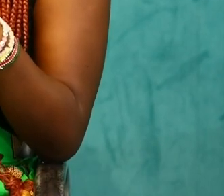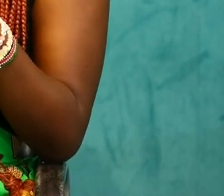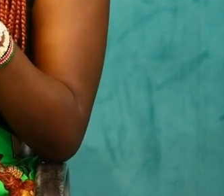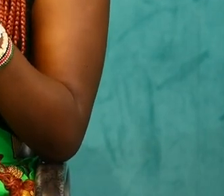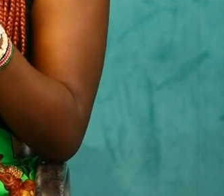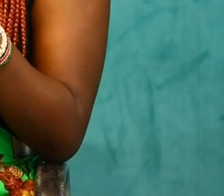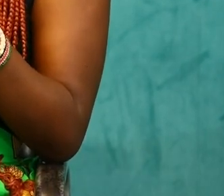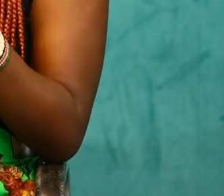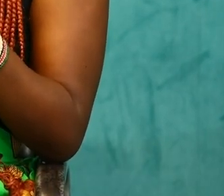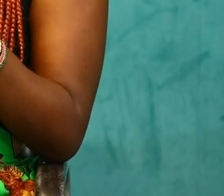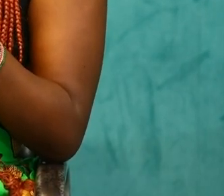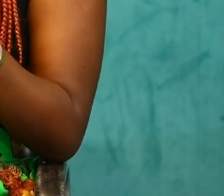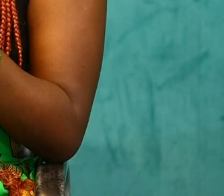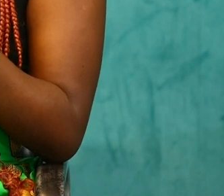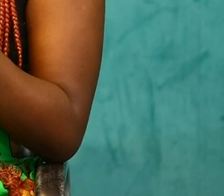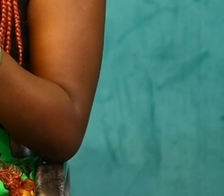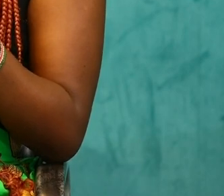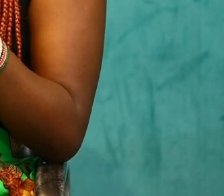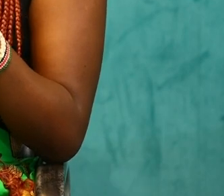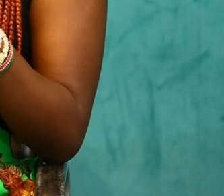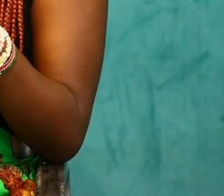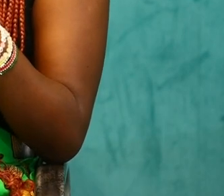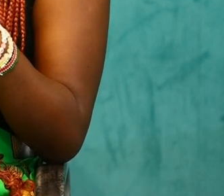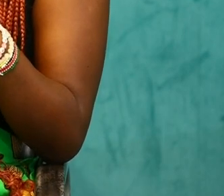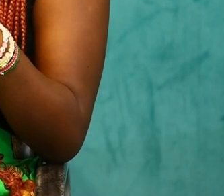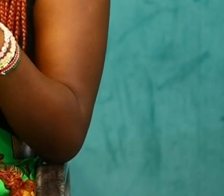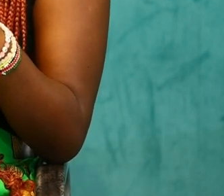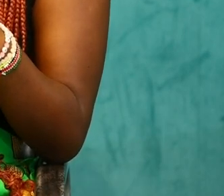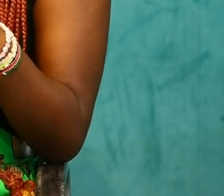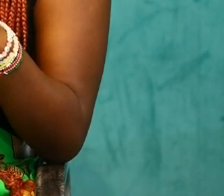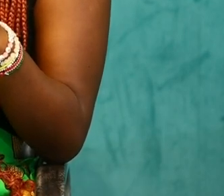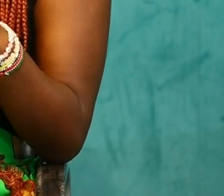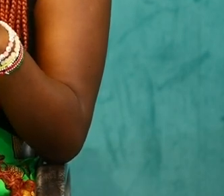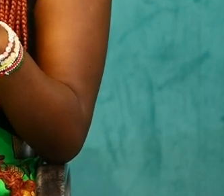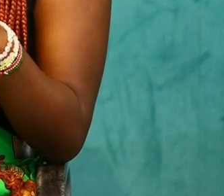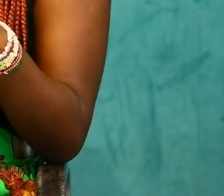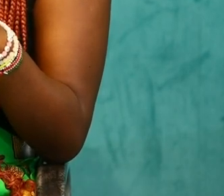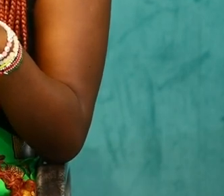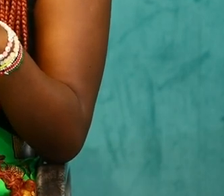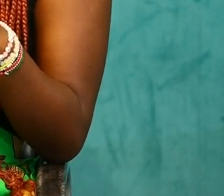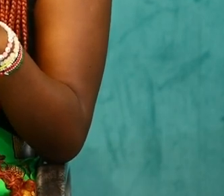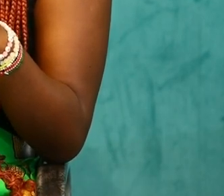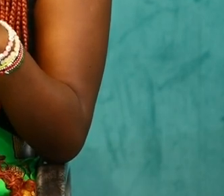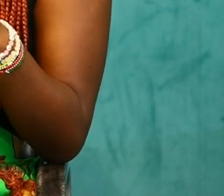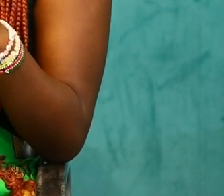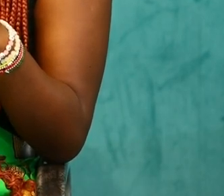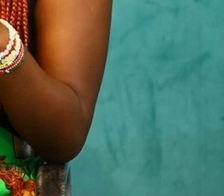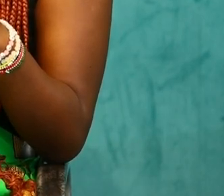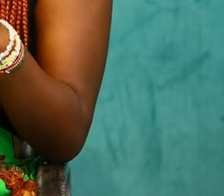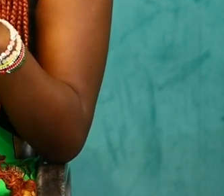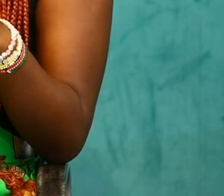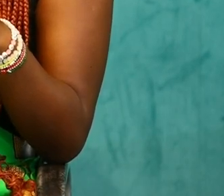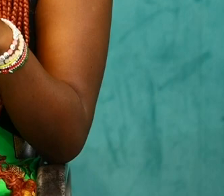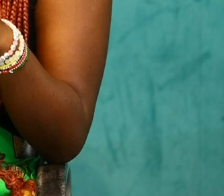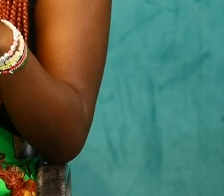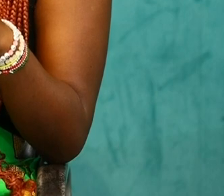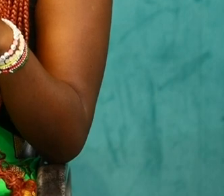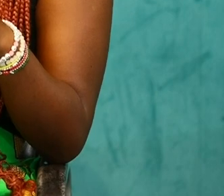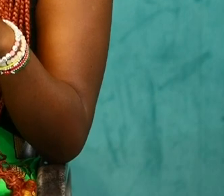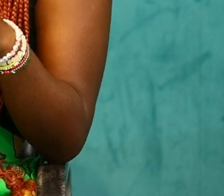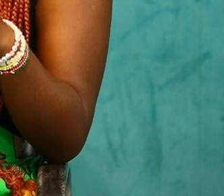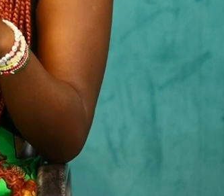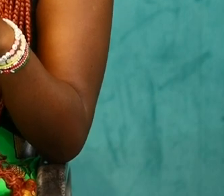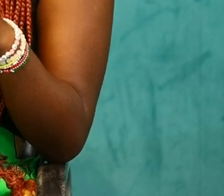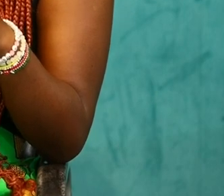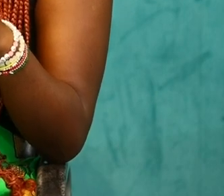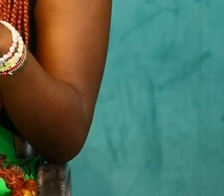how frightened the Gibeonites were. This is not because of the Israelites as a people, but because of God,